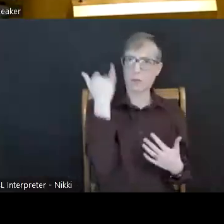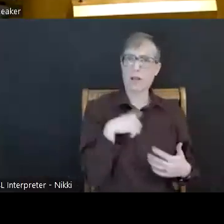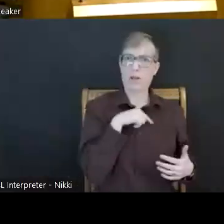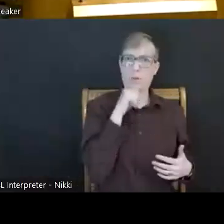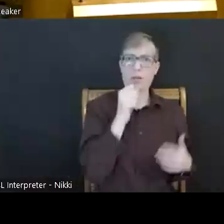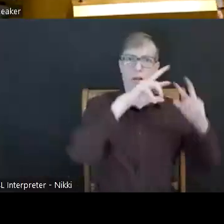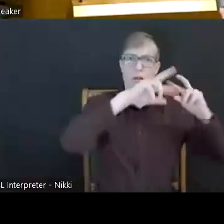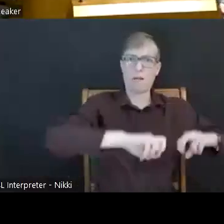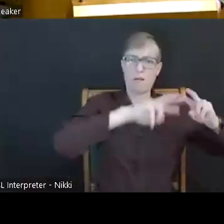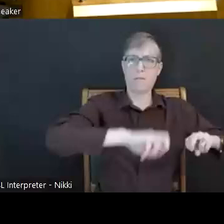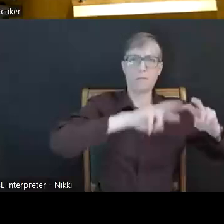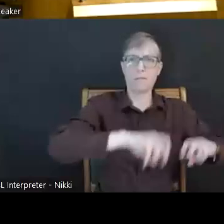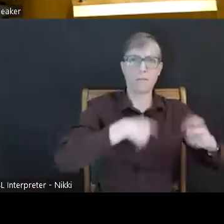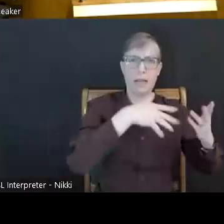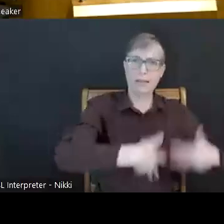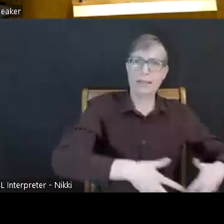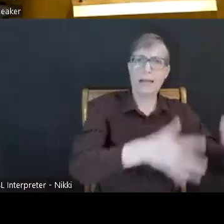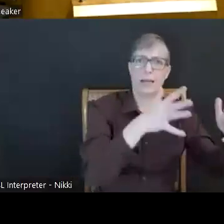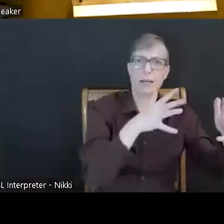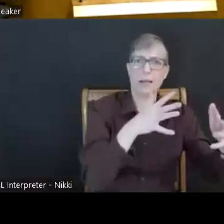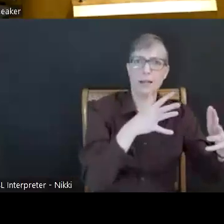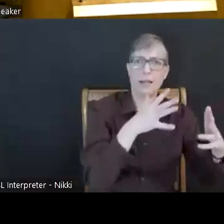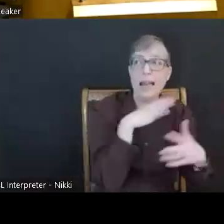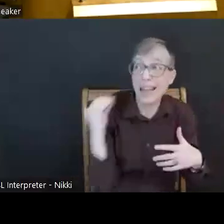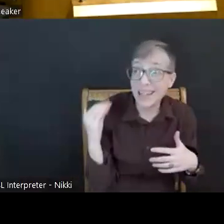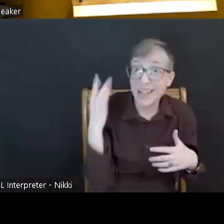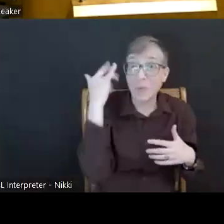population? And why don't we have better interventions at this point?